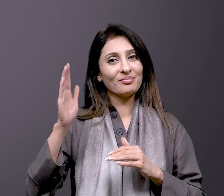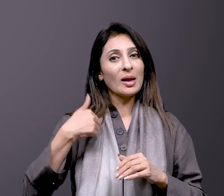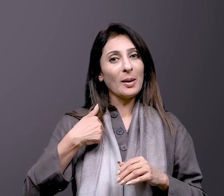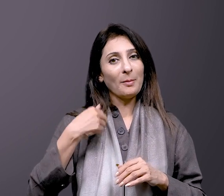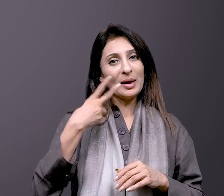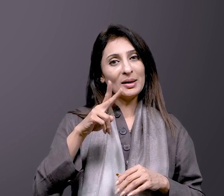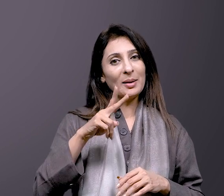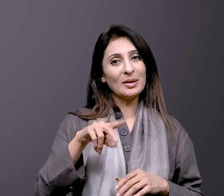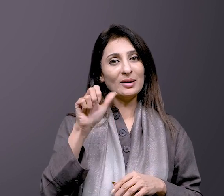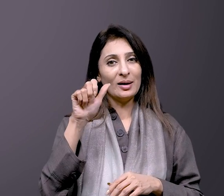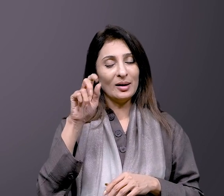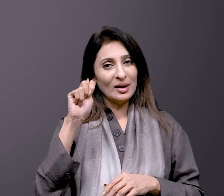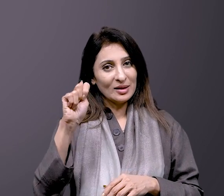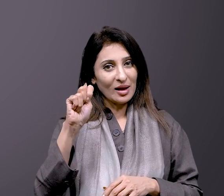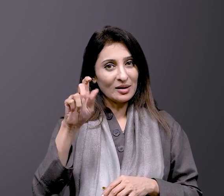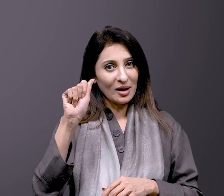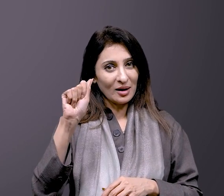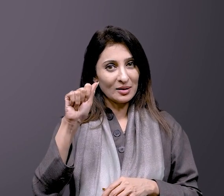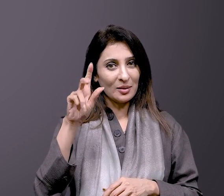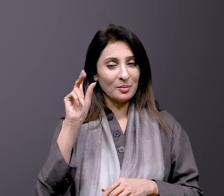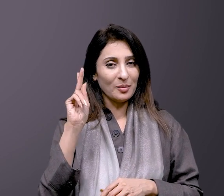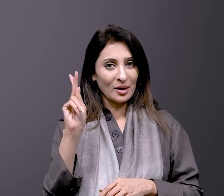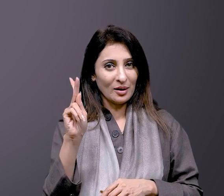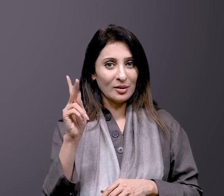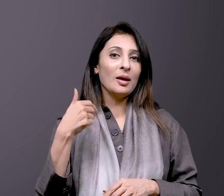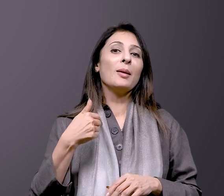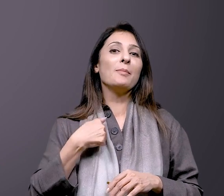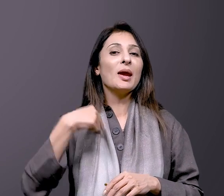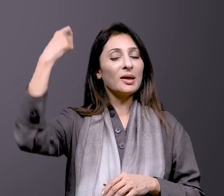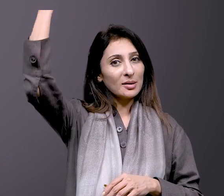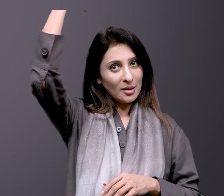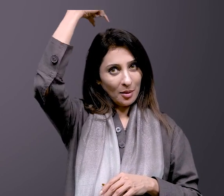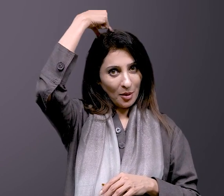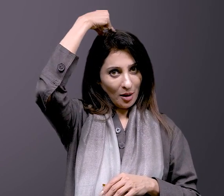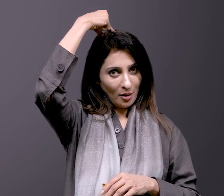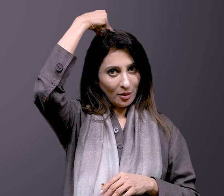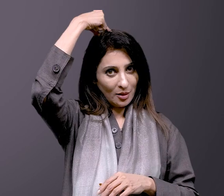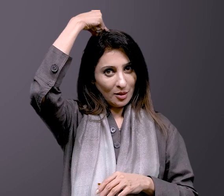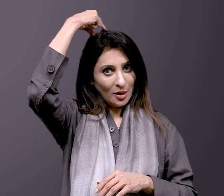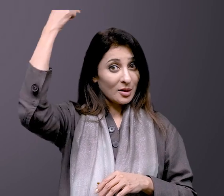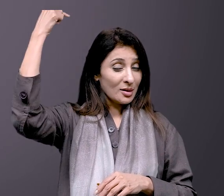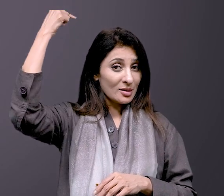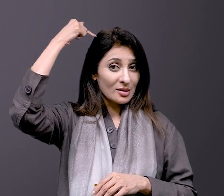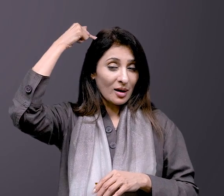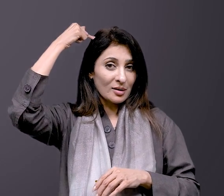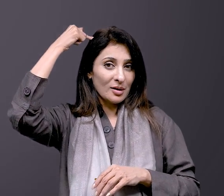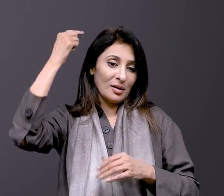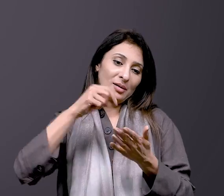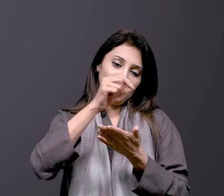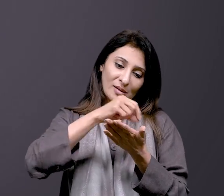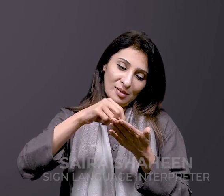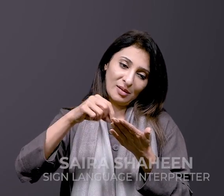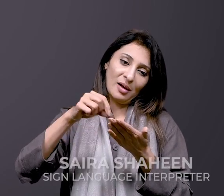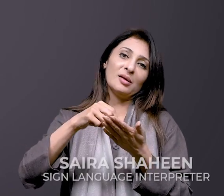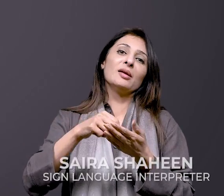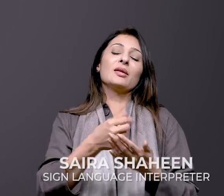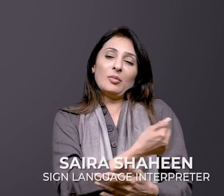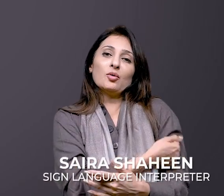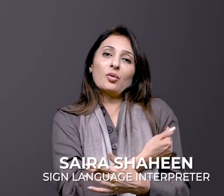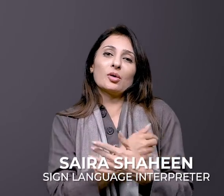Hello, my name is Tanya Adam Khan. I'm an integrative psychotherapist in private practice, and I've been